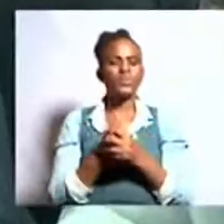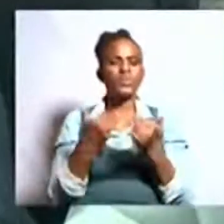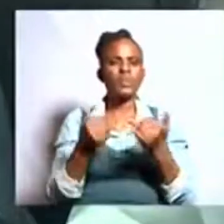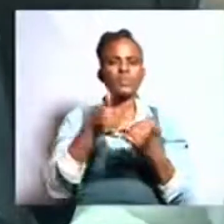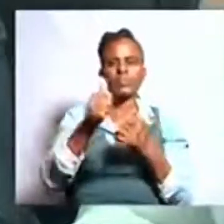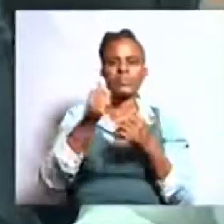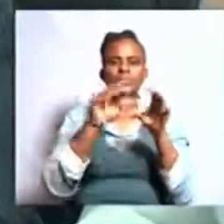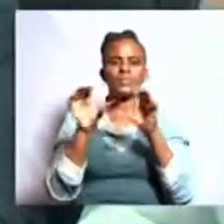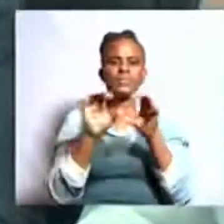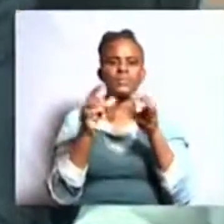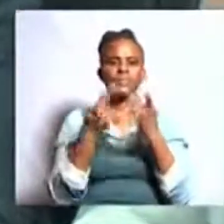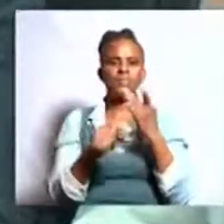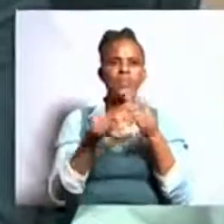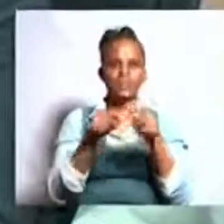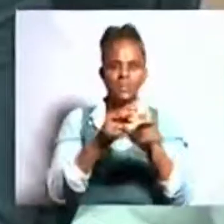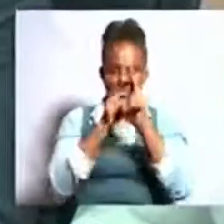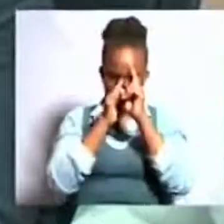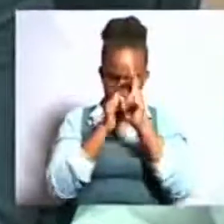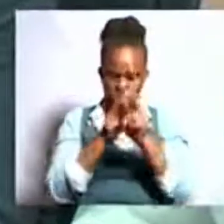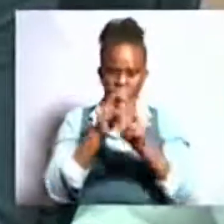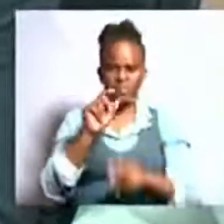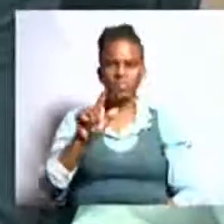doing? Honorable Mai.